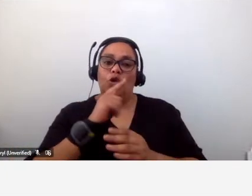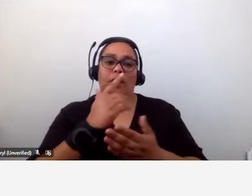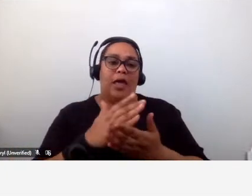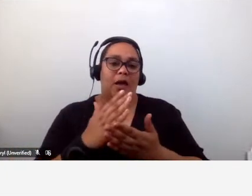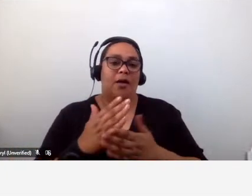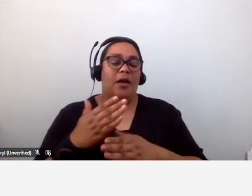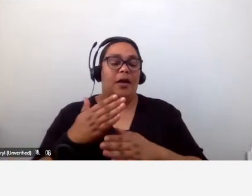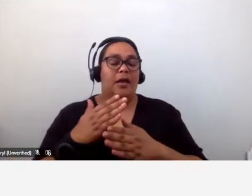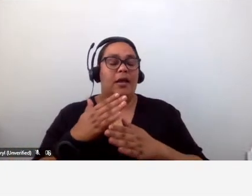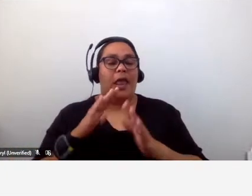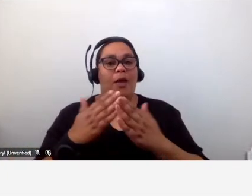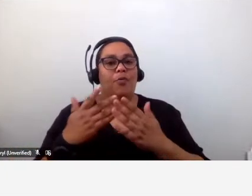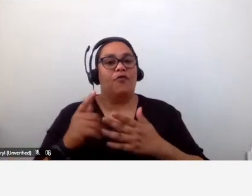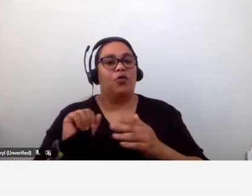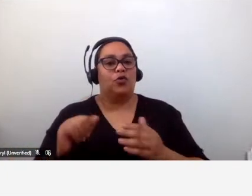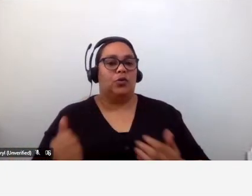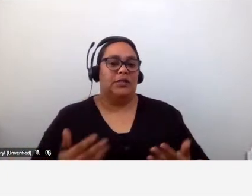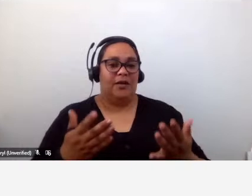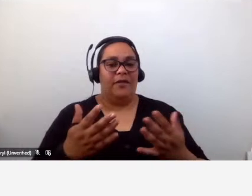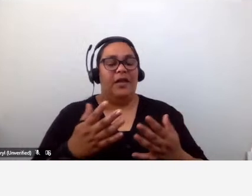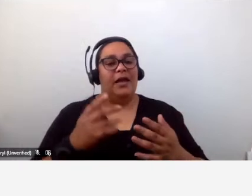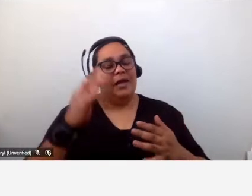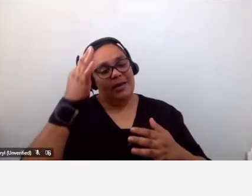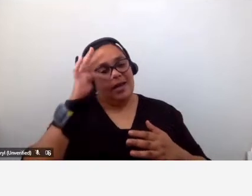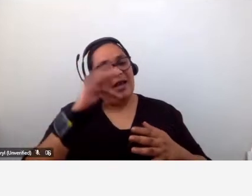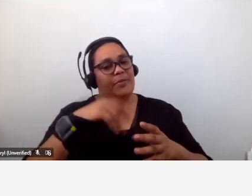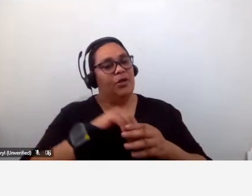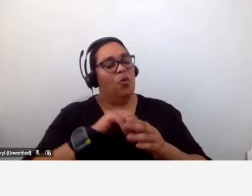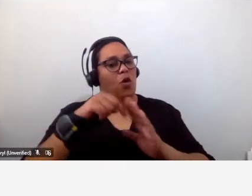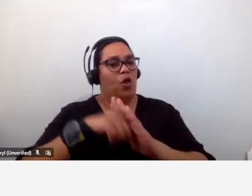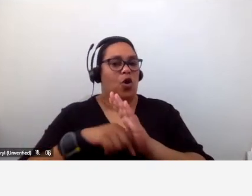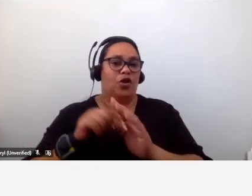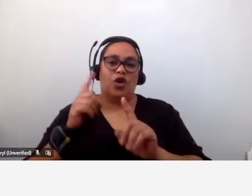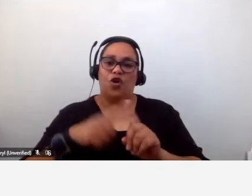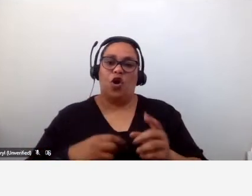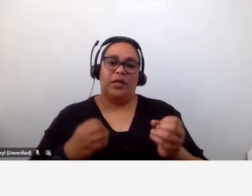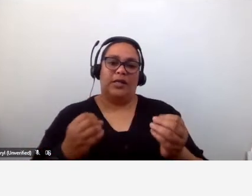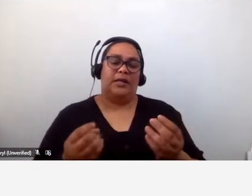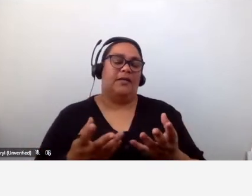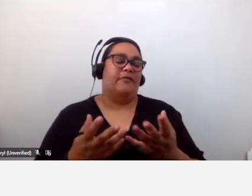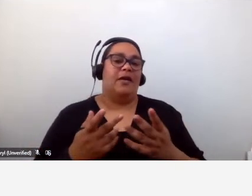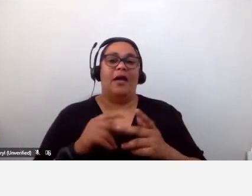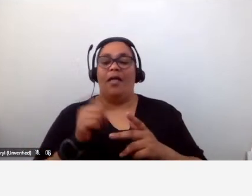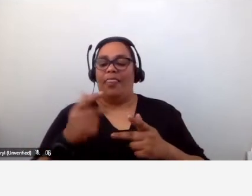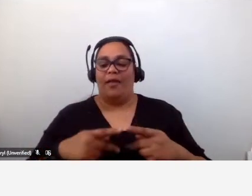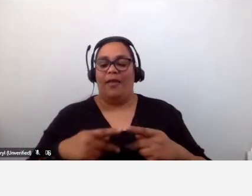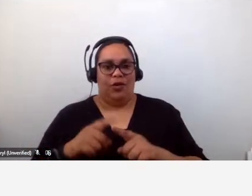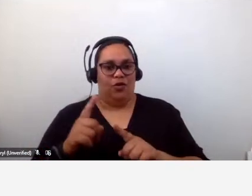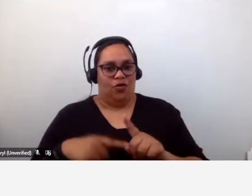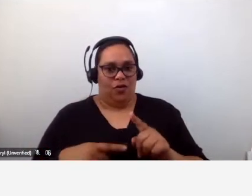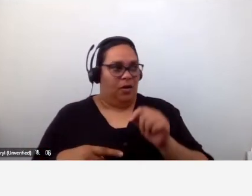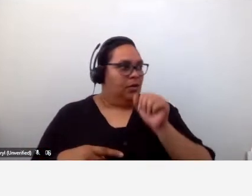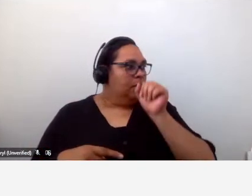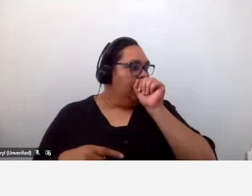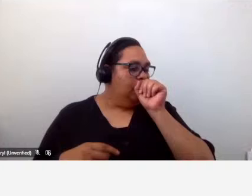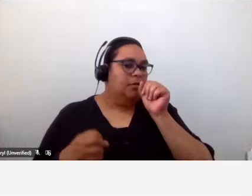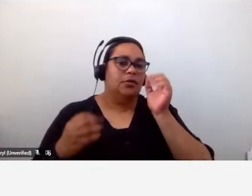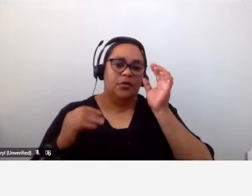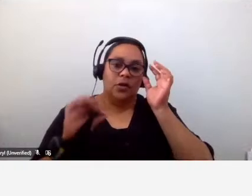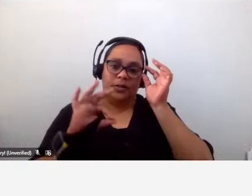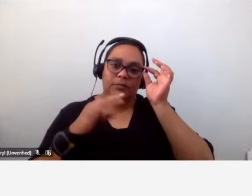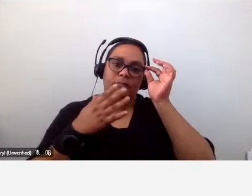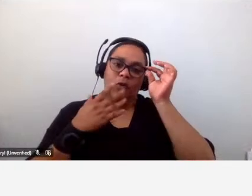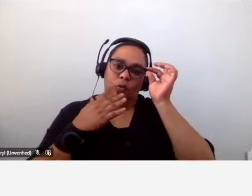libraries for these services that government in all contexts cannot provide in other venues, for example. So it is a risk,